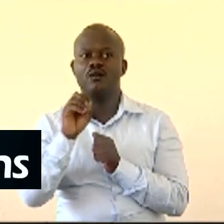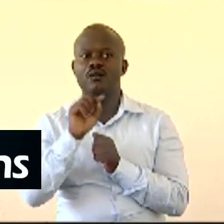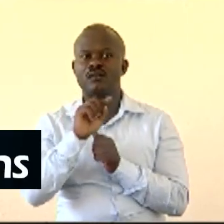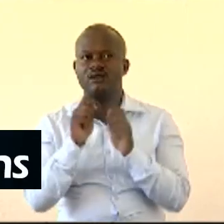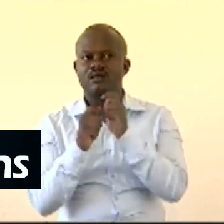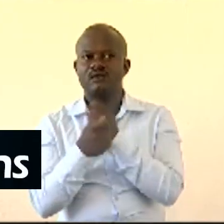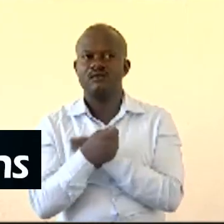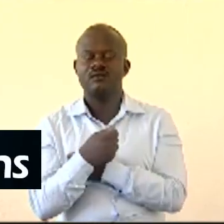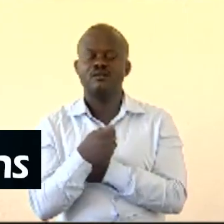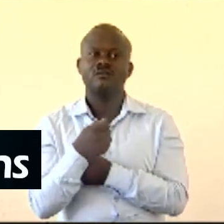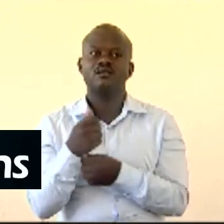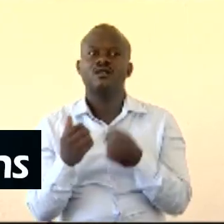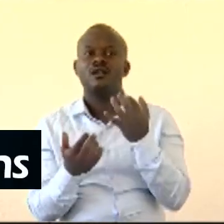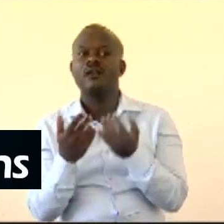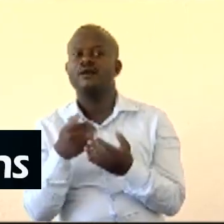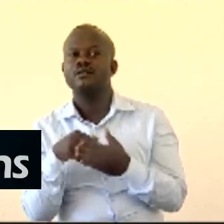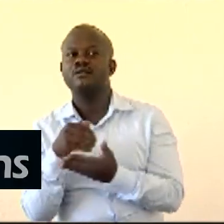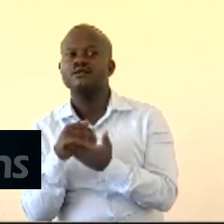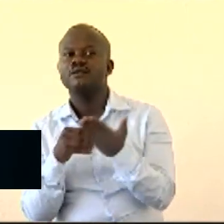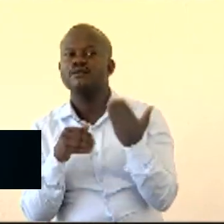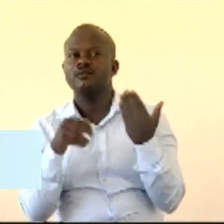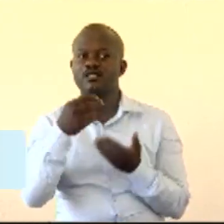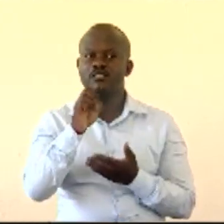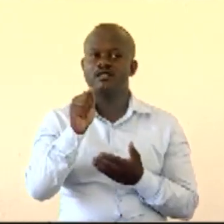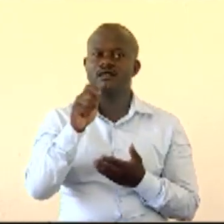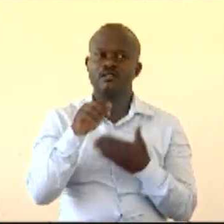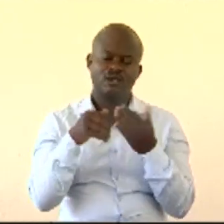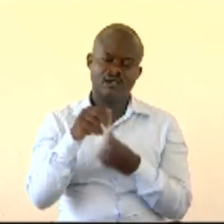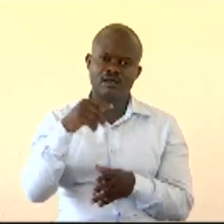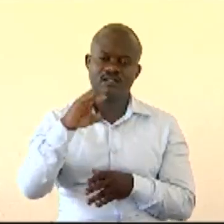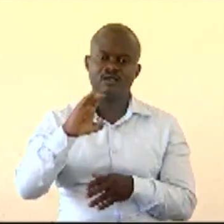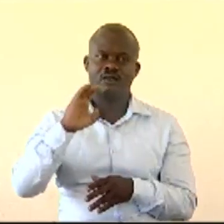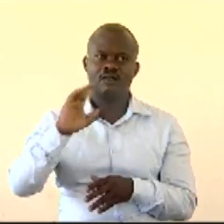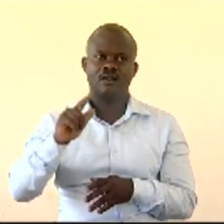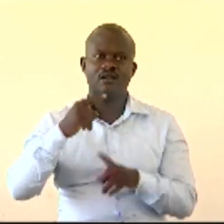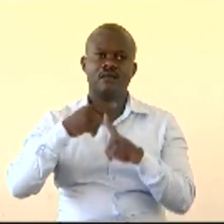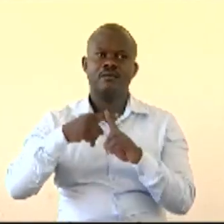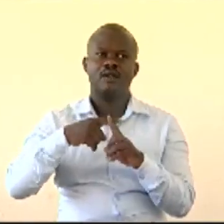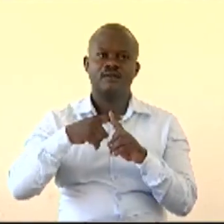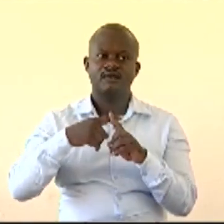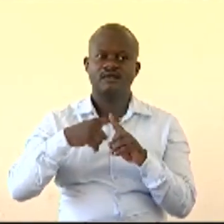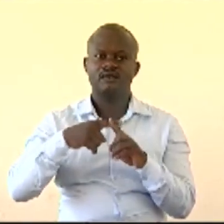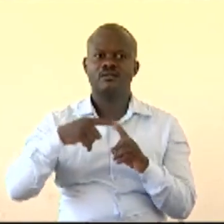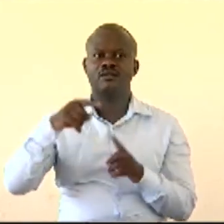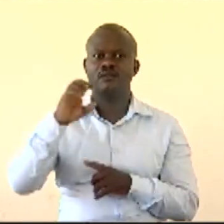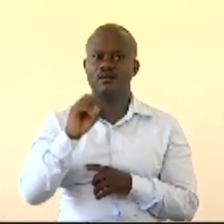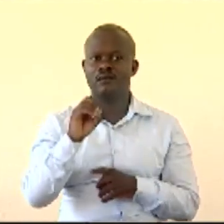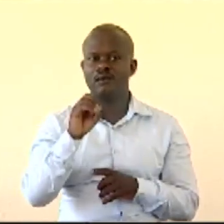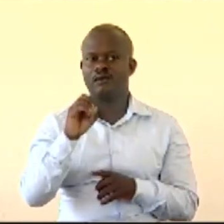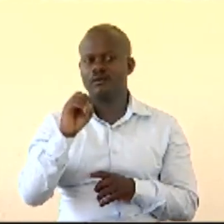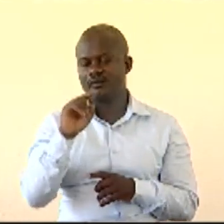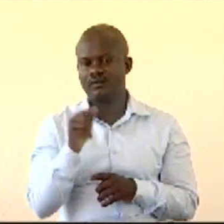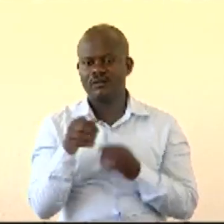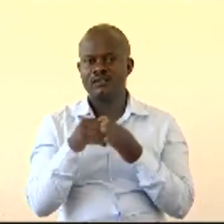to produce potassium chloride plus oxygen. This is solid, and oxygen is